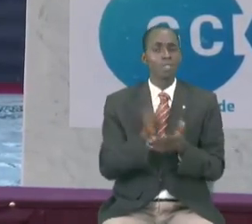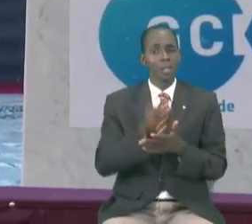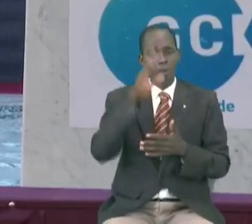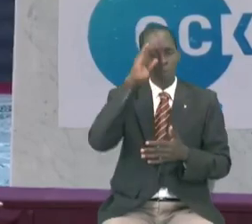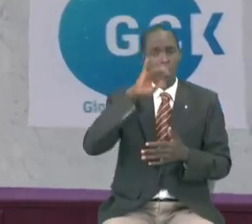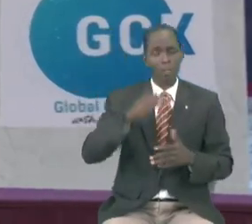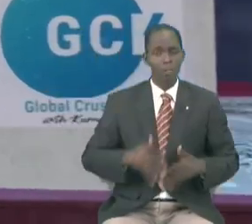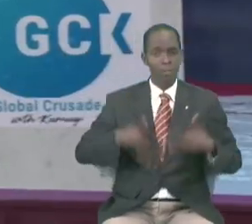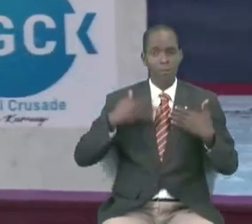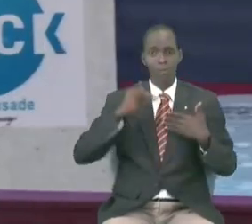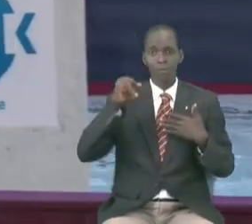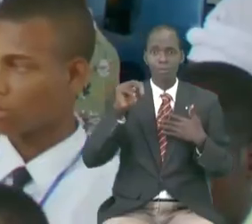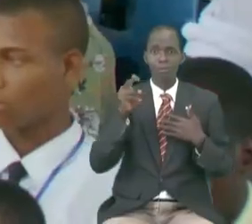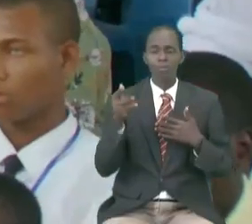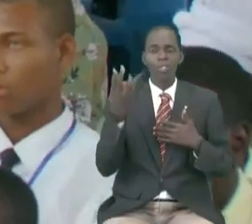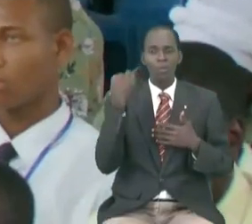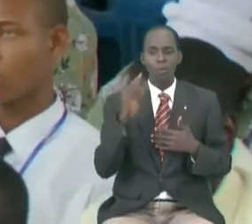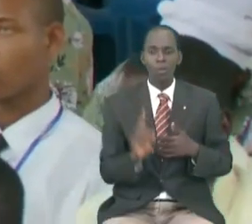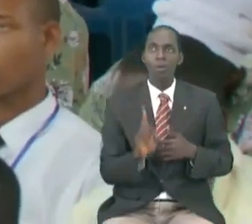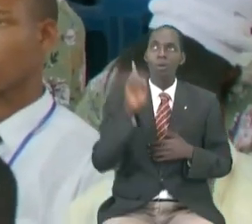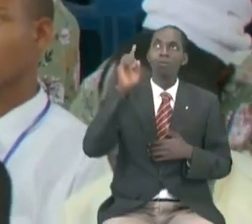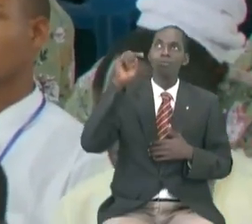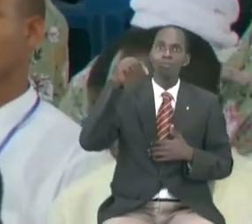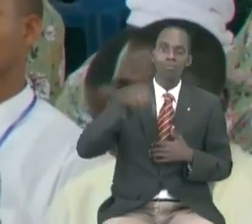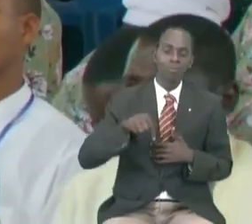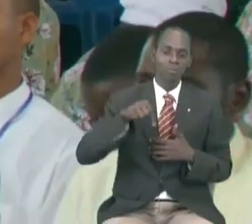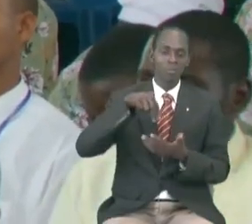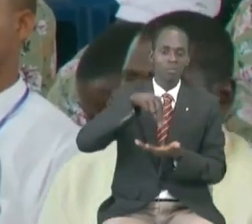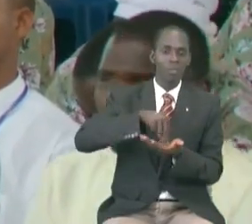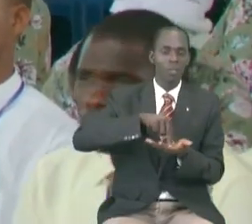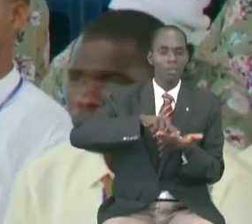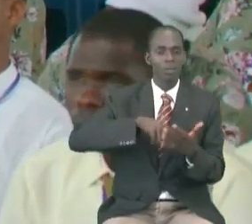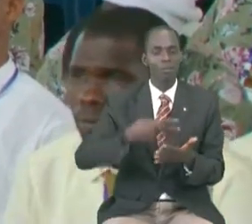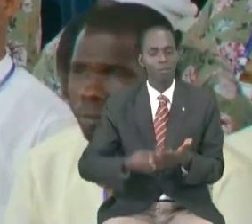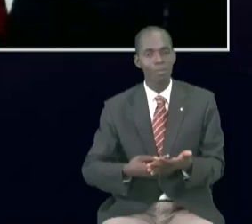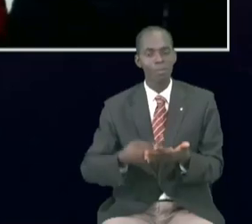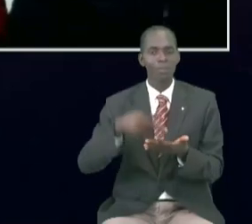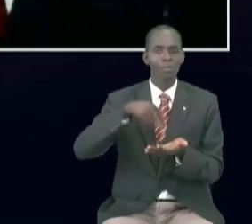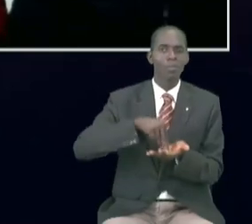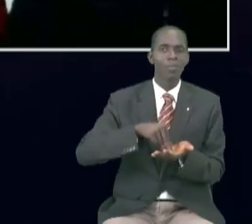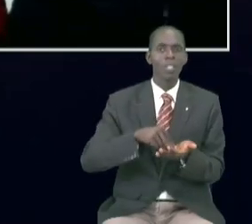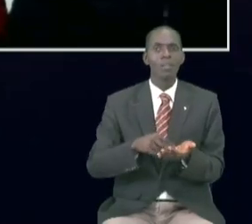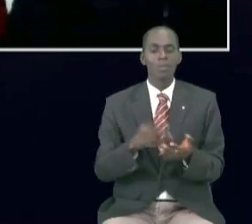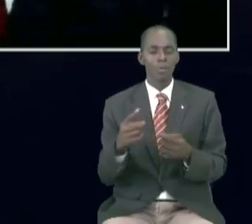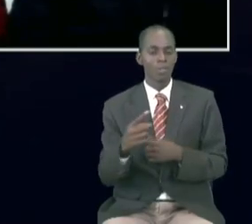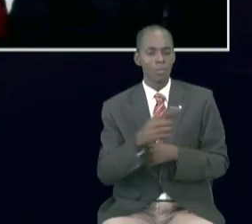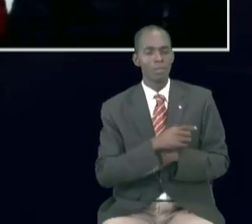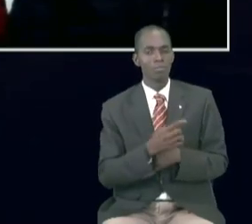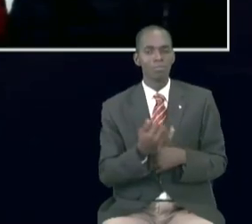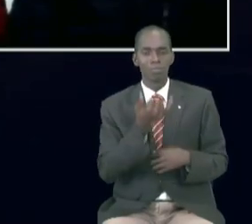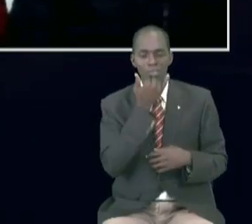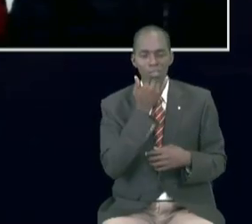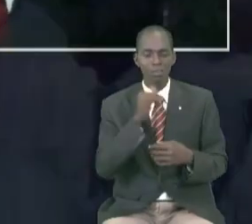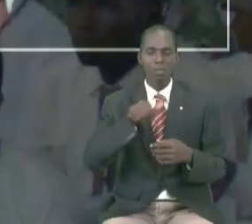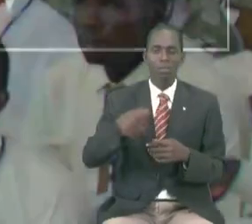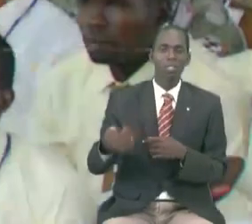have vowed. Another day is so offended at that God, he says, kill me. I don't